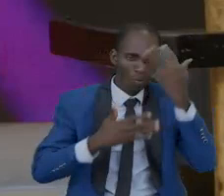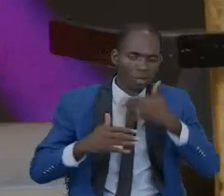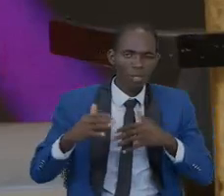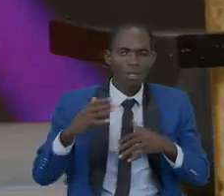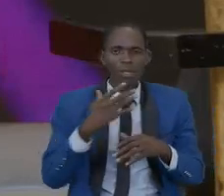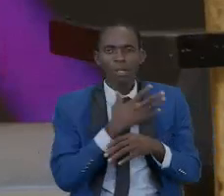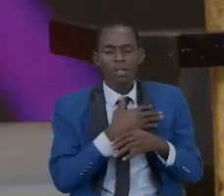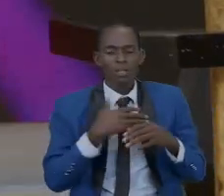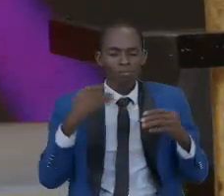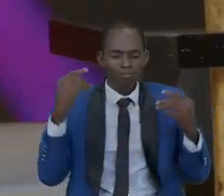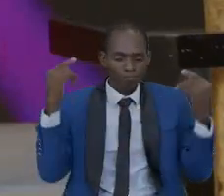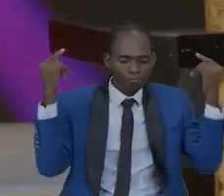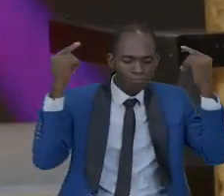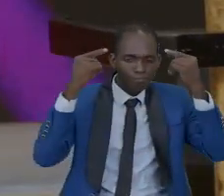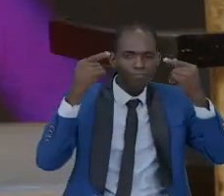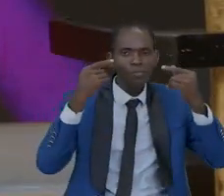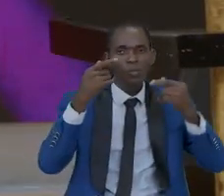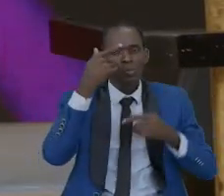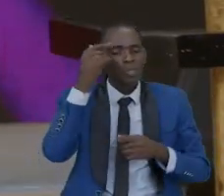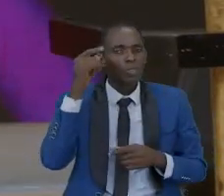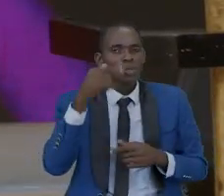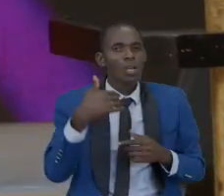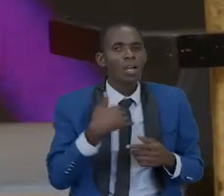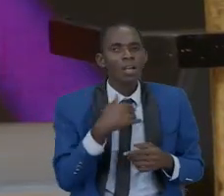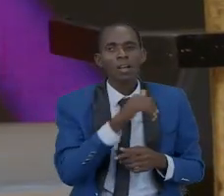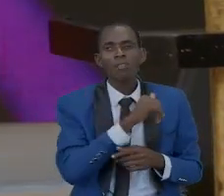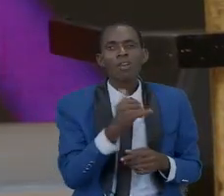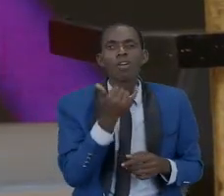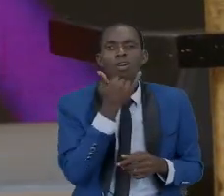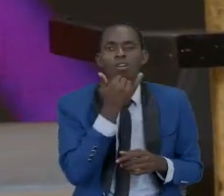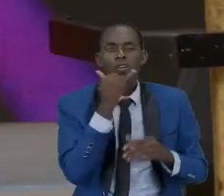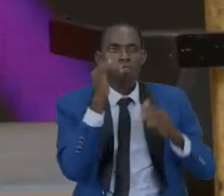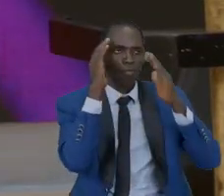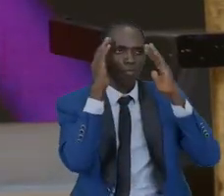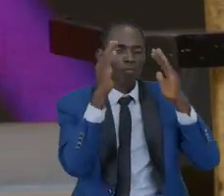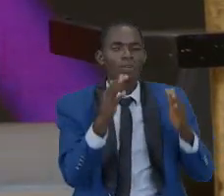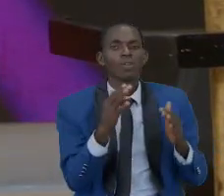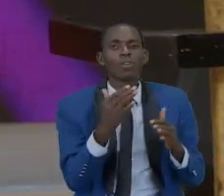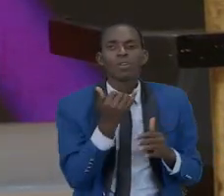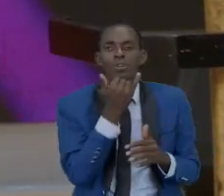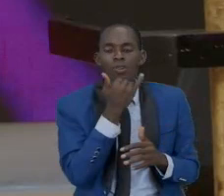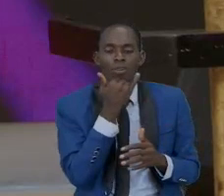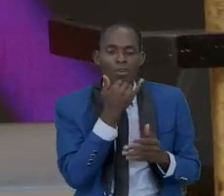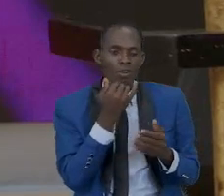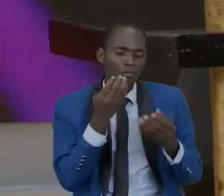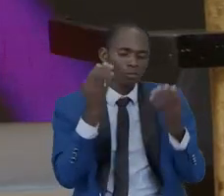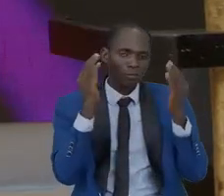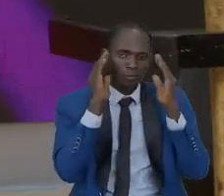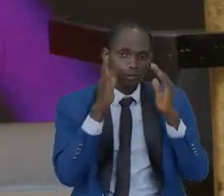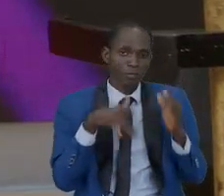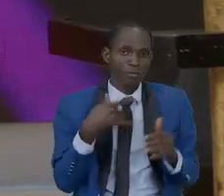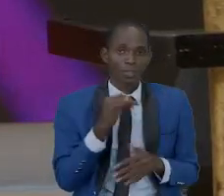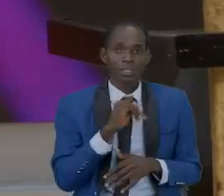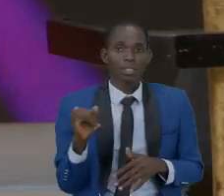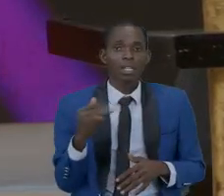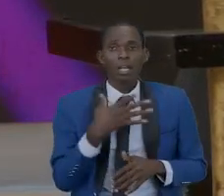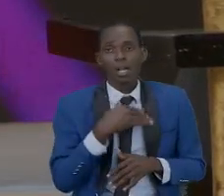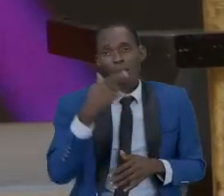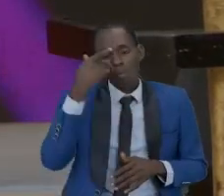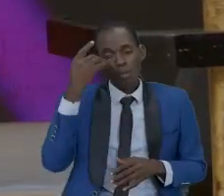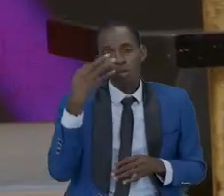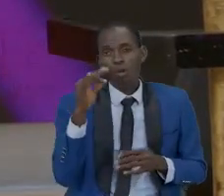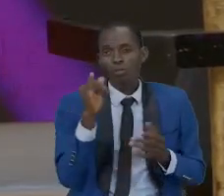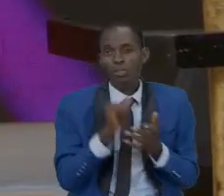because your heart a wrong focus a wrong feeling and because of that the way